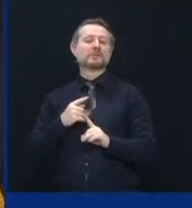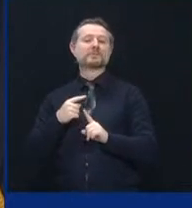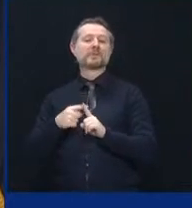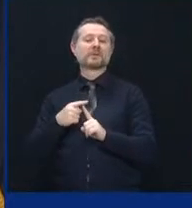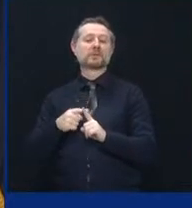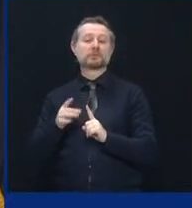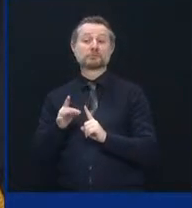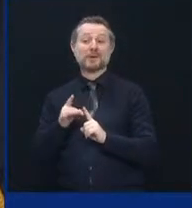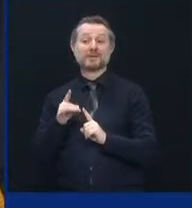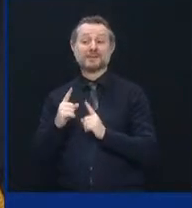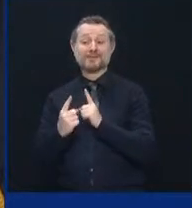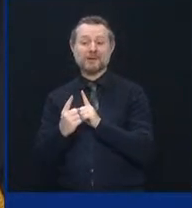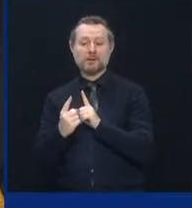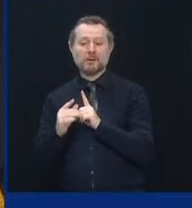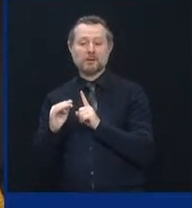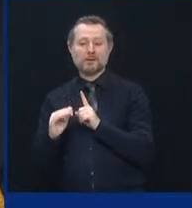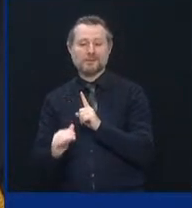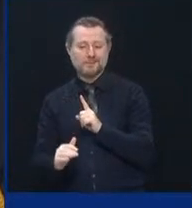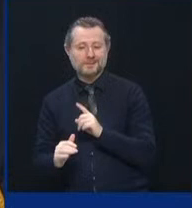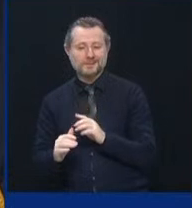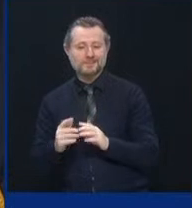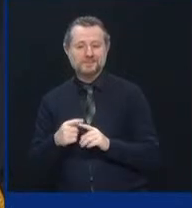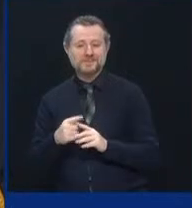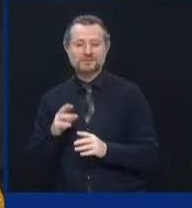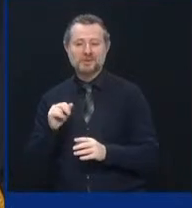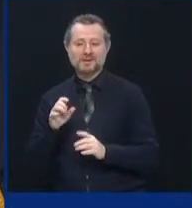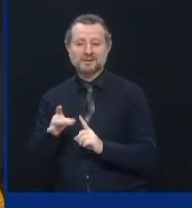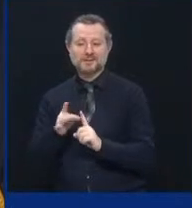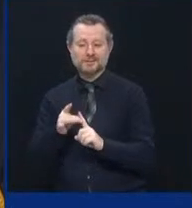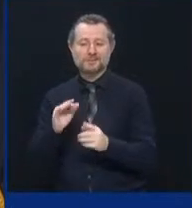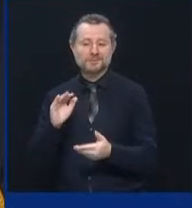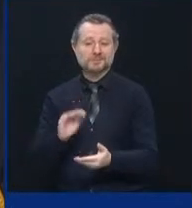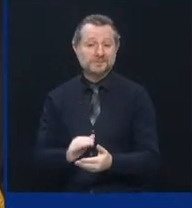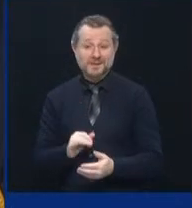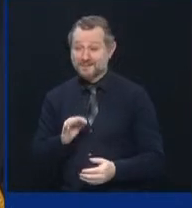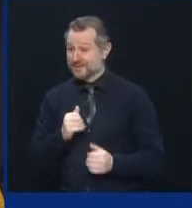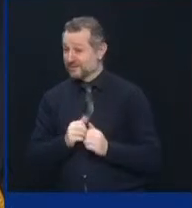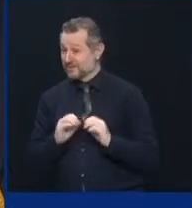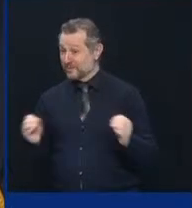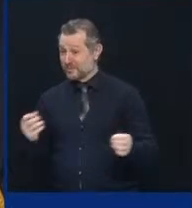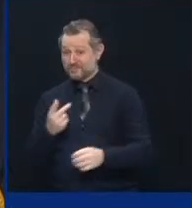down. But without the vaccine, I don't think that number comes down.